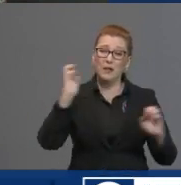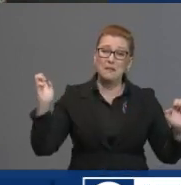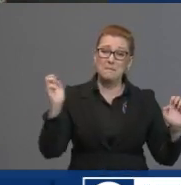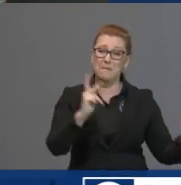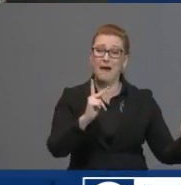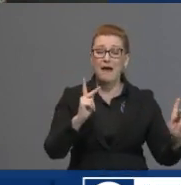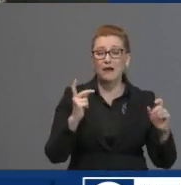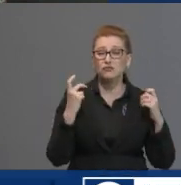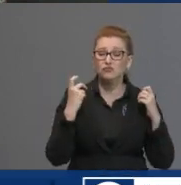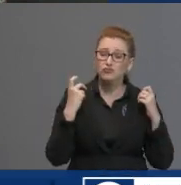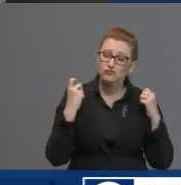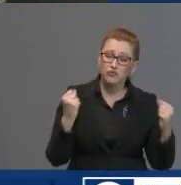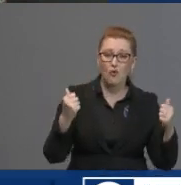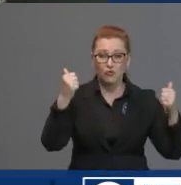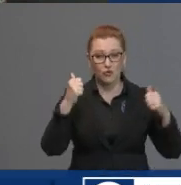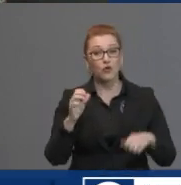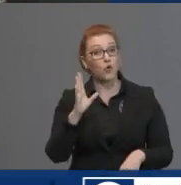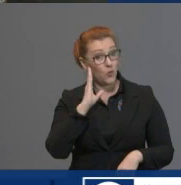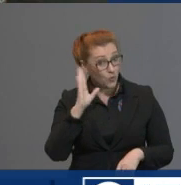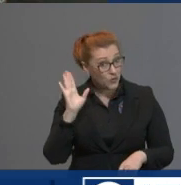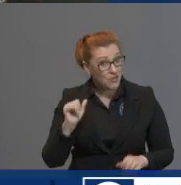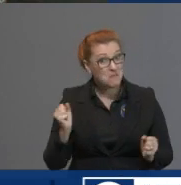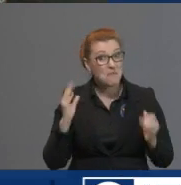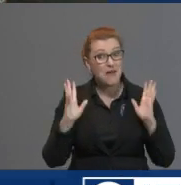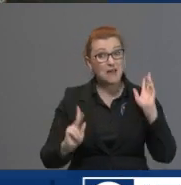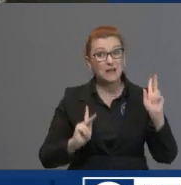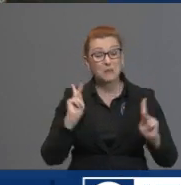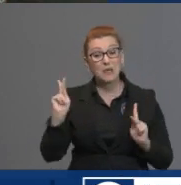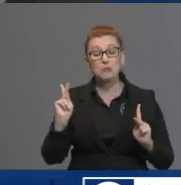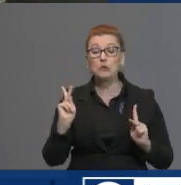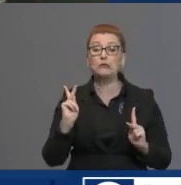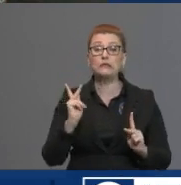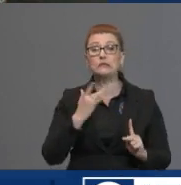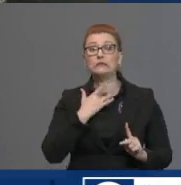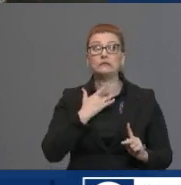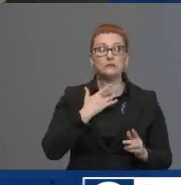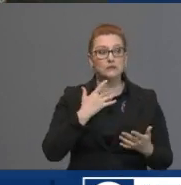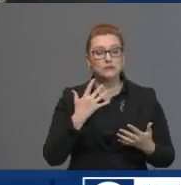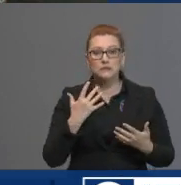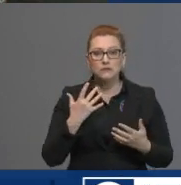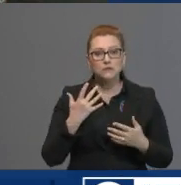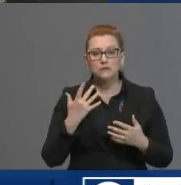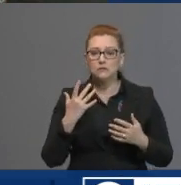that's happened in our economy, the amount of Arizonans that were